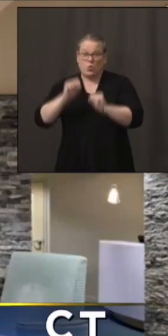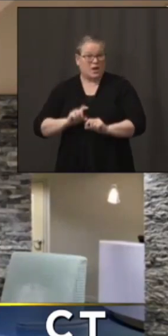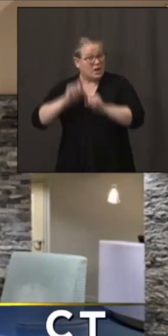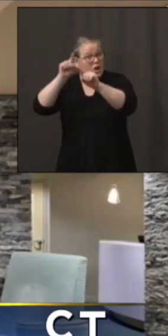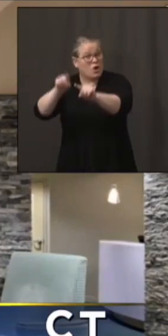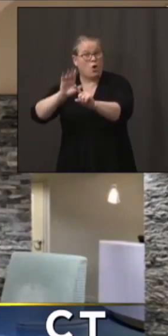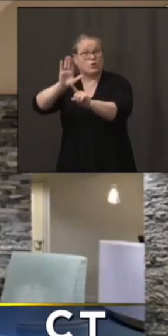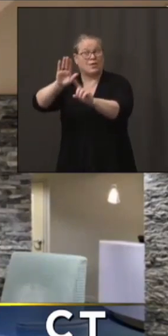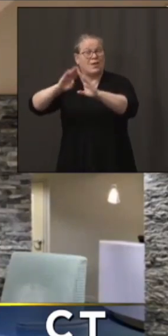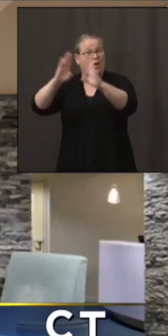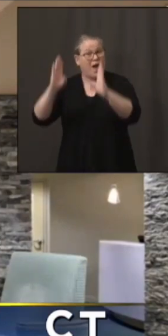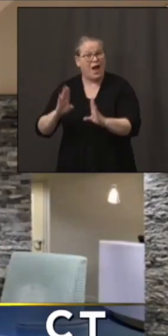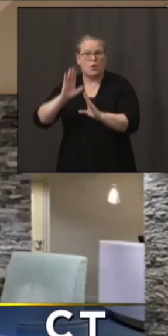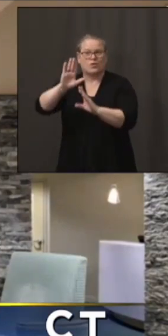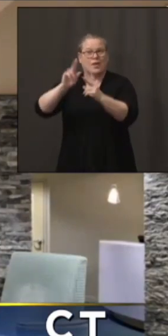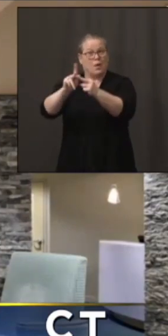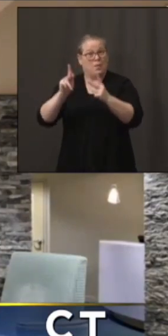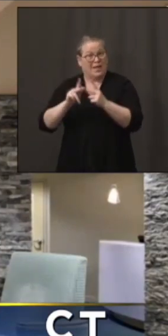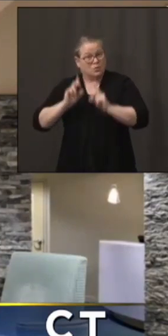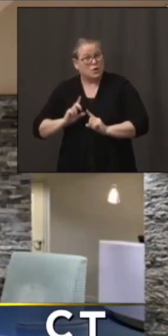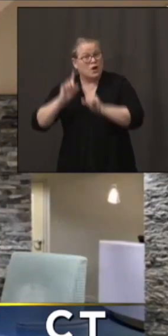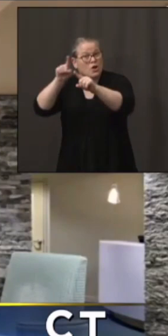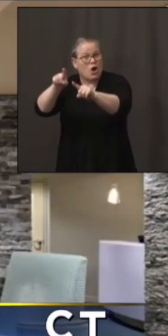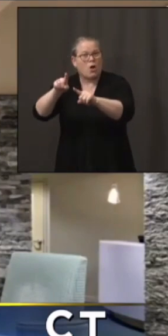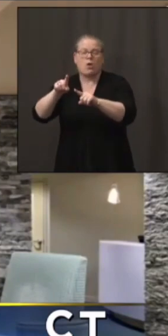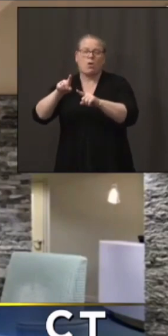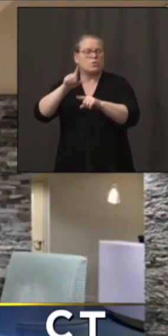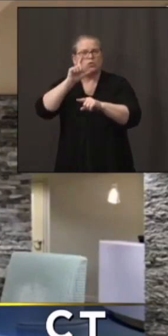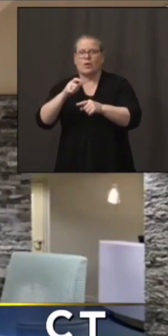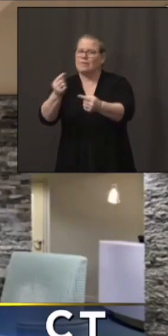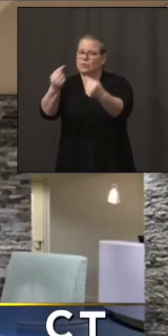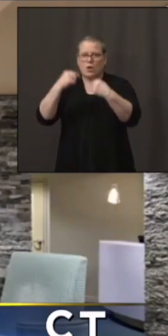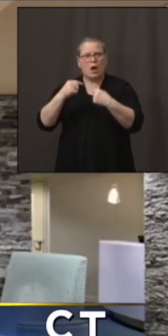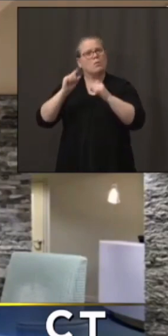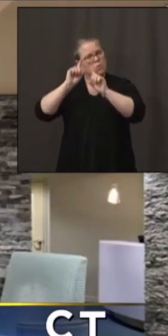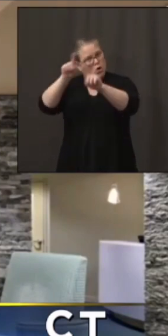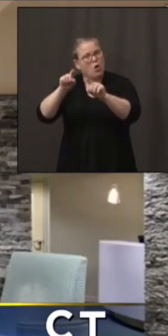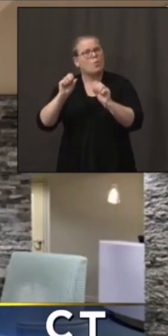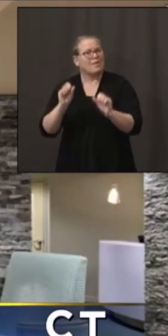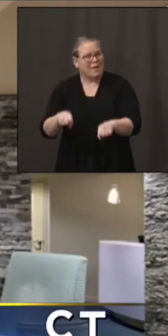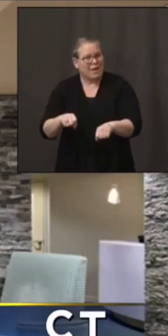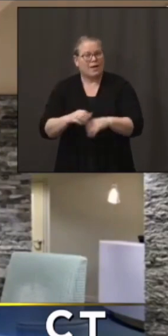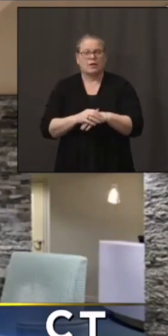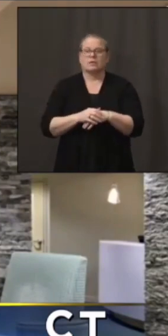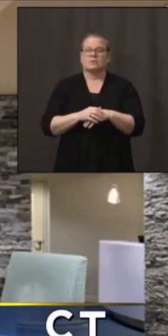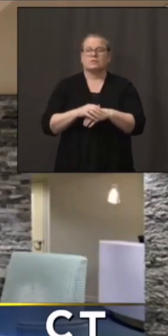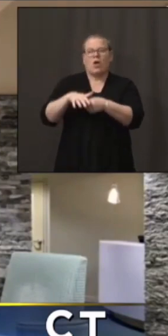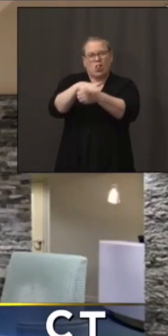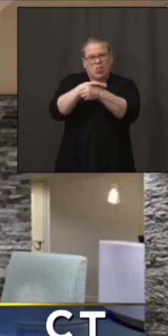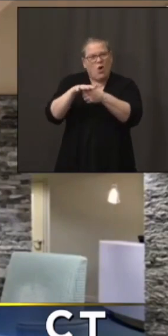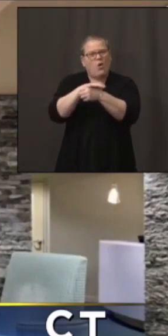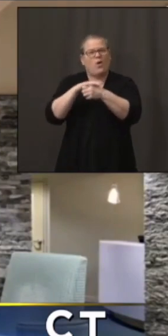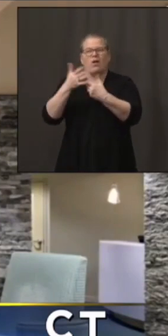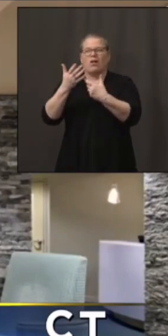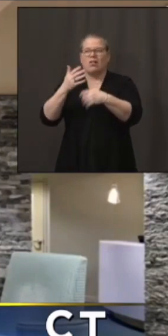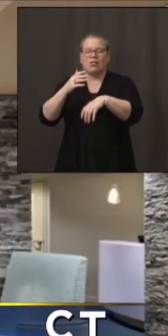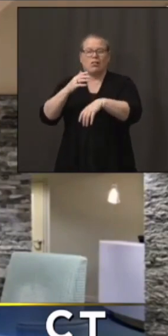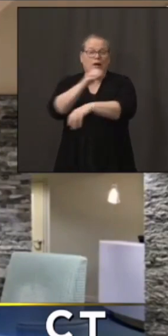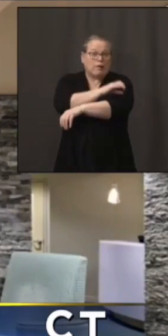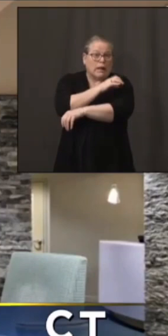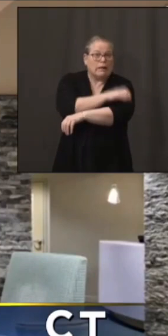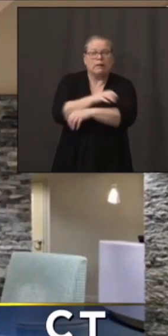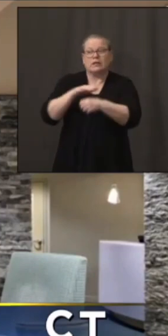are. We're working with the local interfaith council and the local clergy to see if we